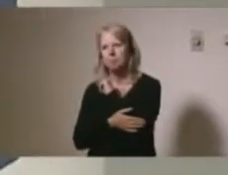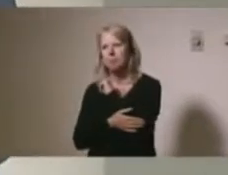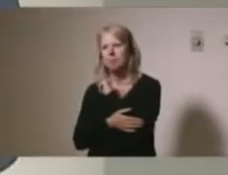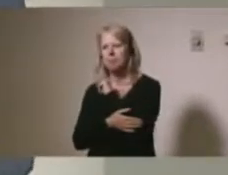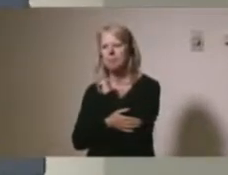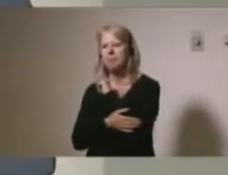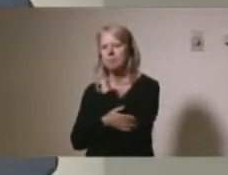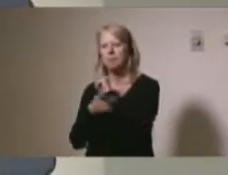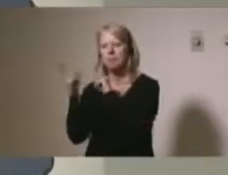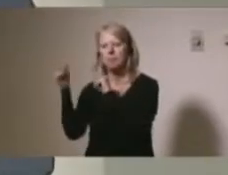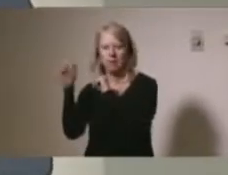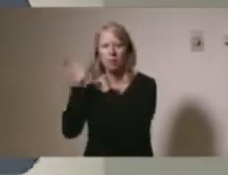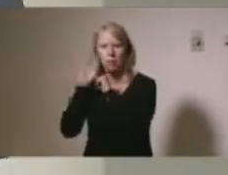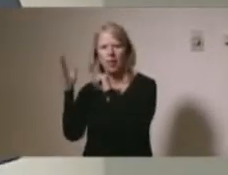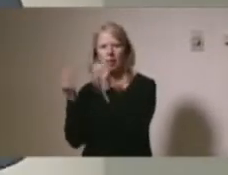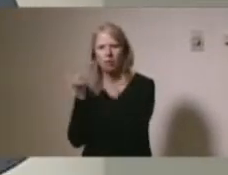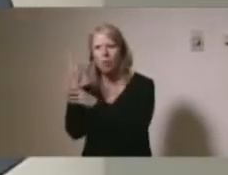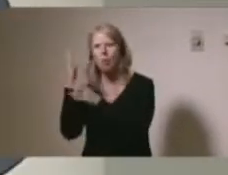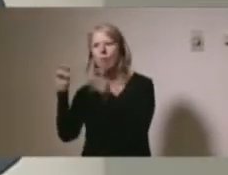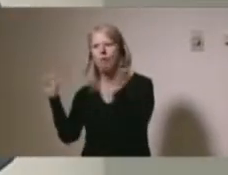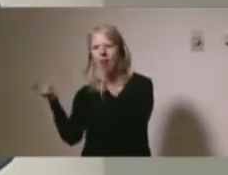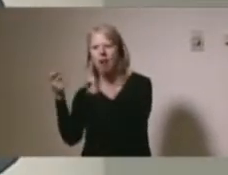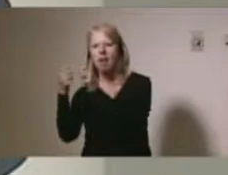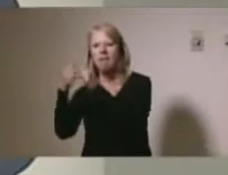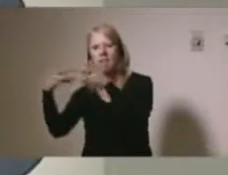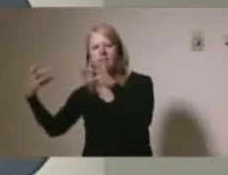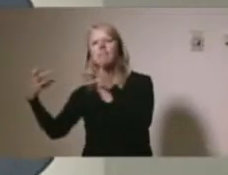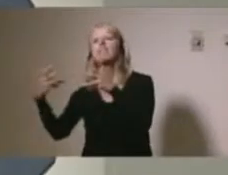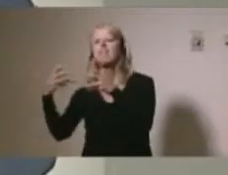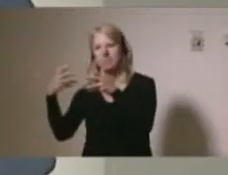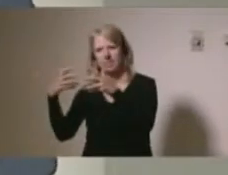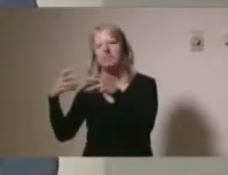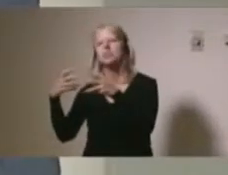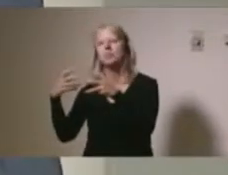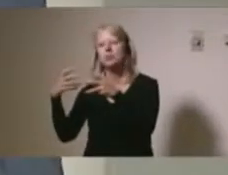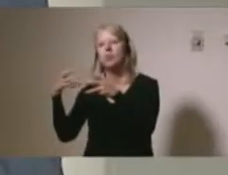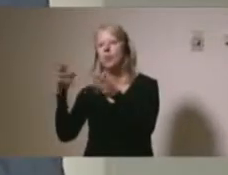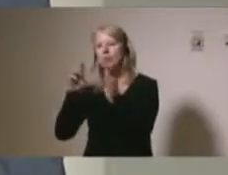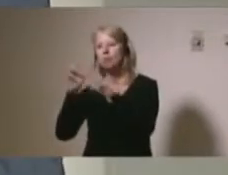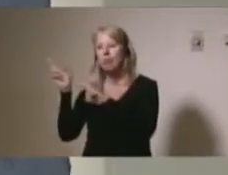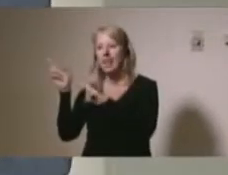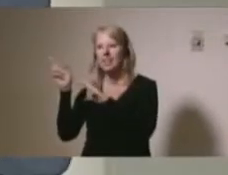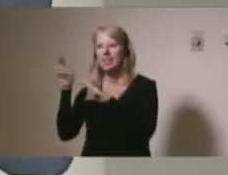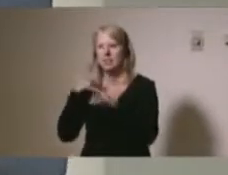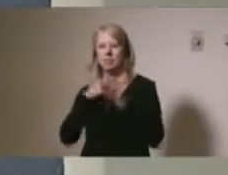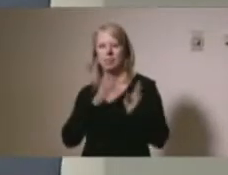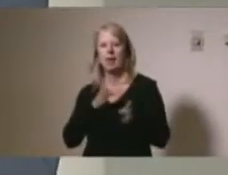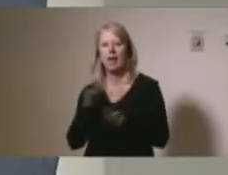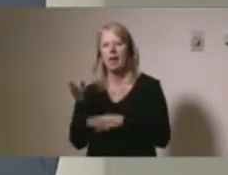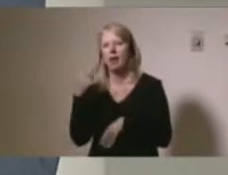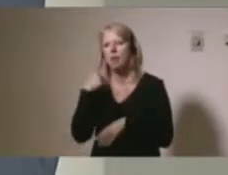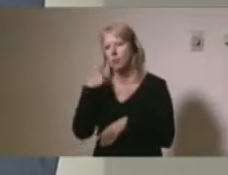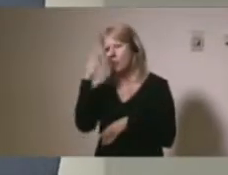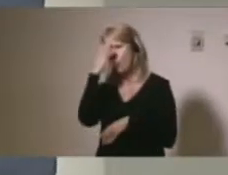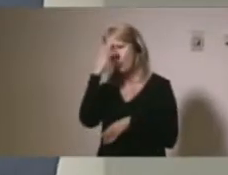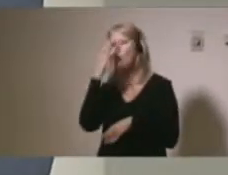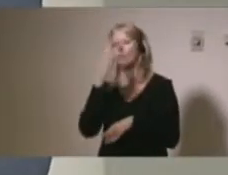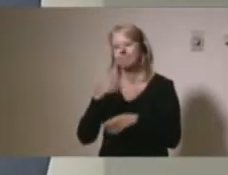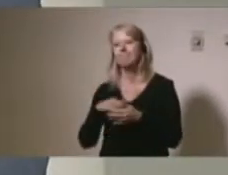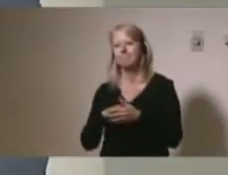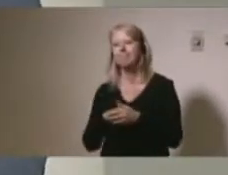will evolve, and based on this evolution, I believe we'll be able